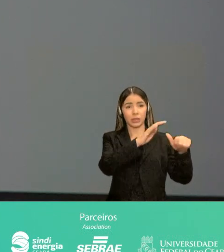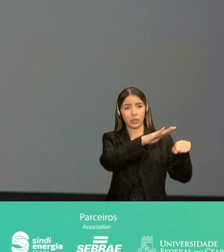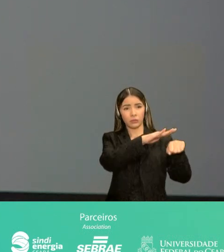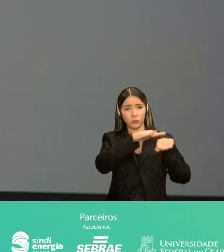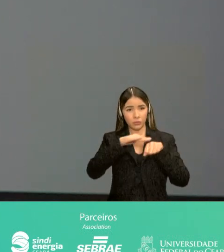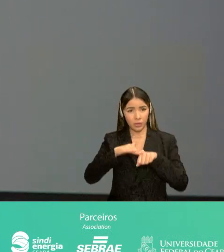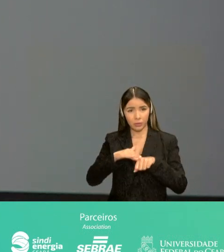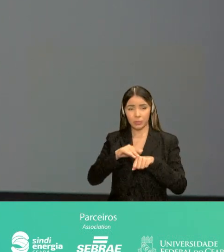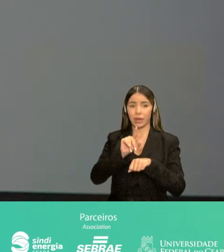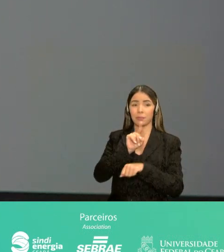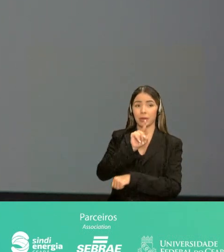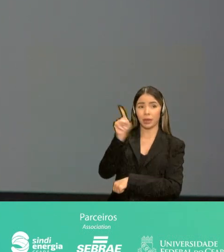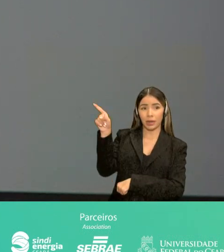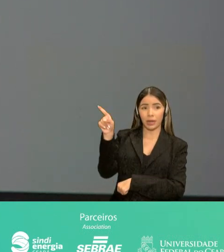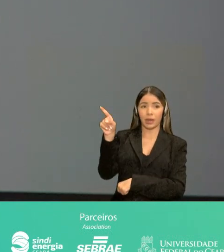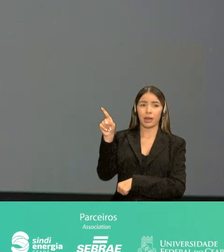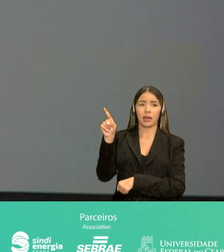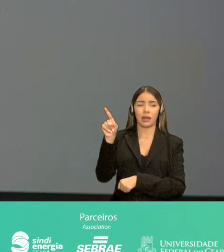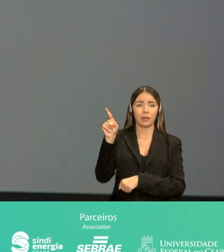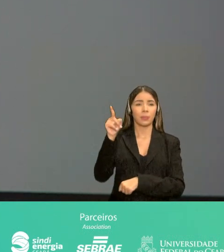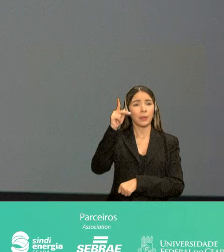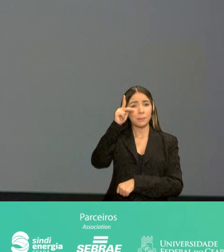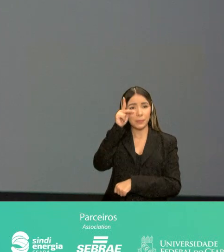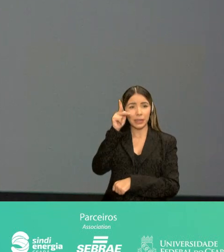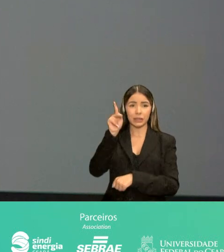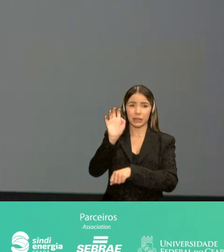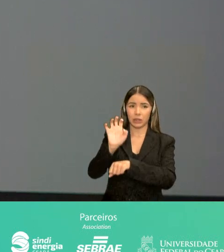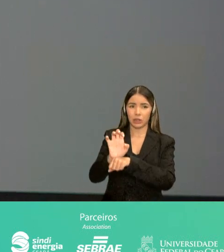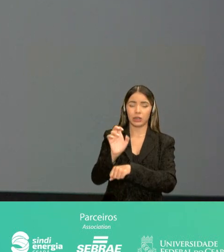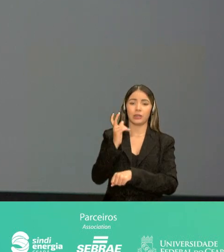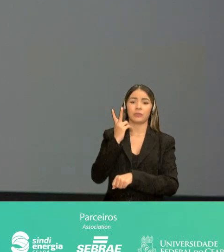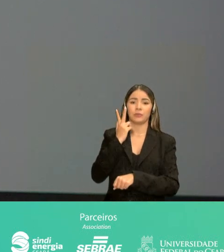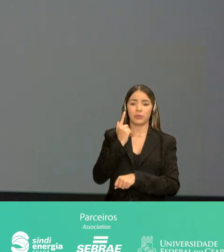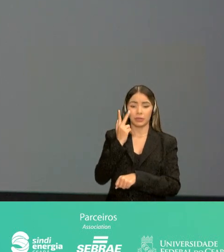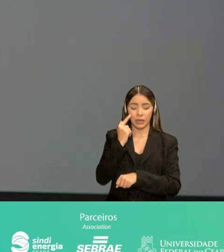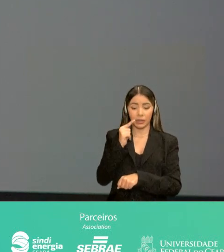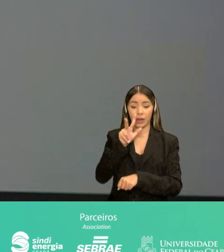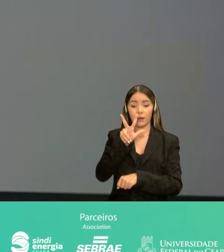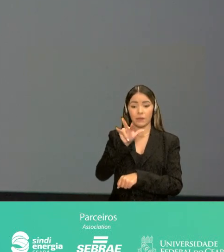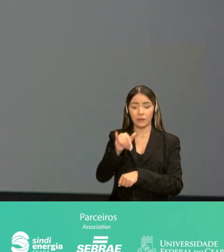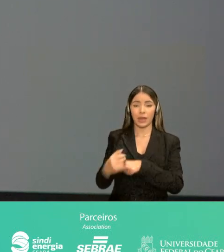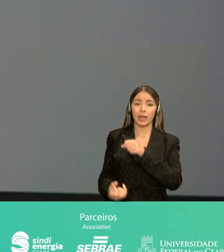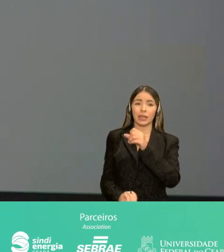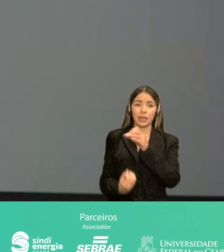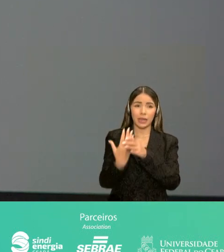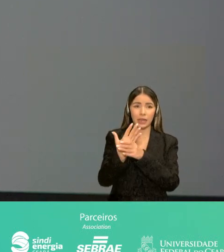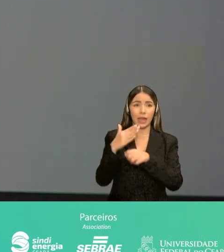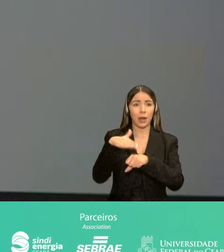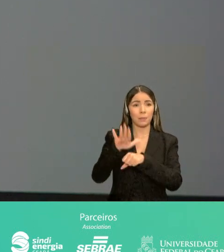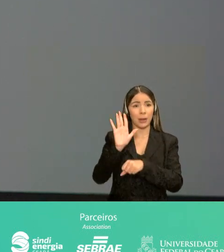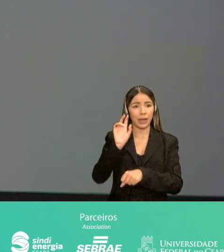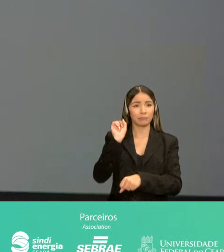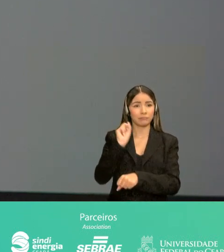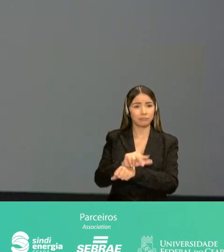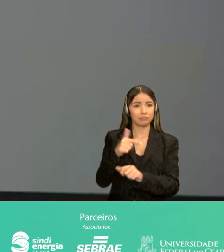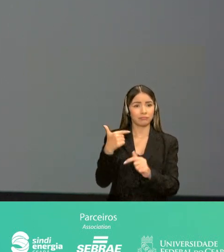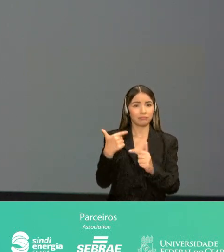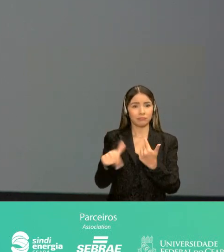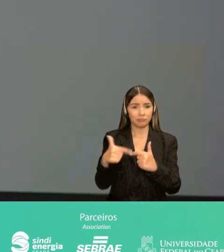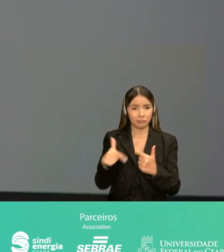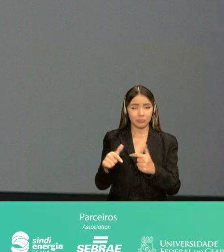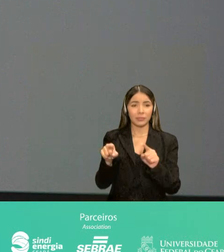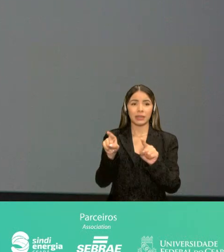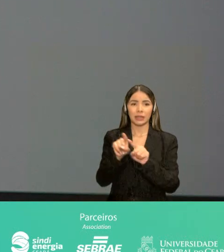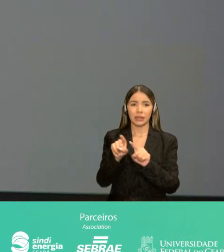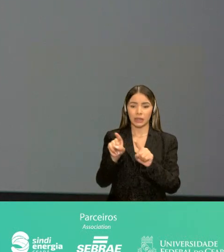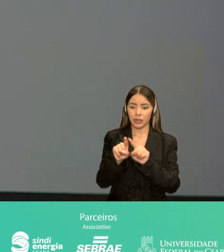companies PCM e to para o complete the Estado do supply Ceará, chain, and this ela attraction will vai generate each gerar day more cada vez mais job empregos, positions. né? So Então não são not só only as the plantas